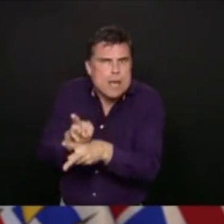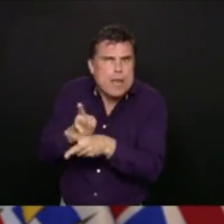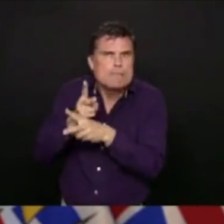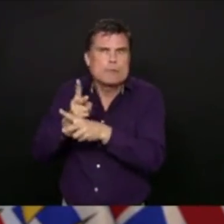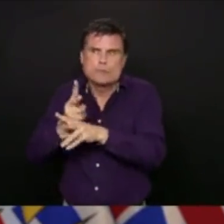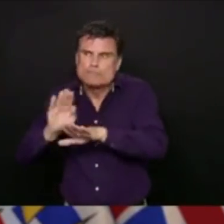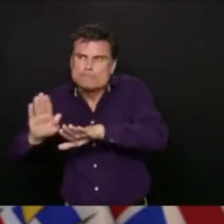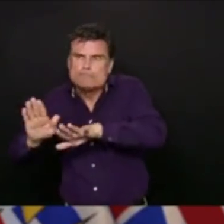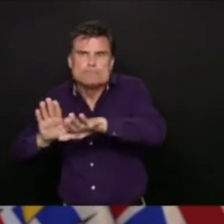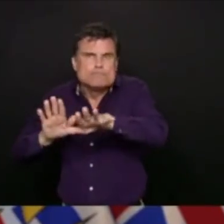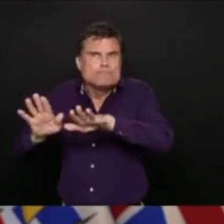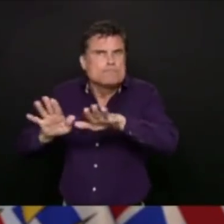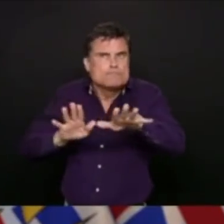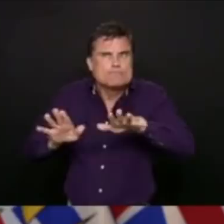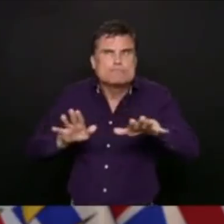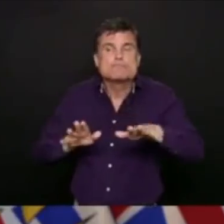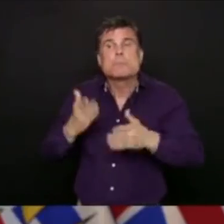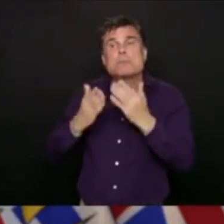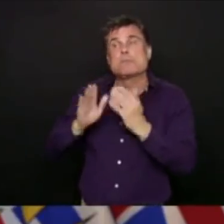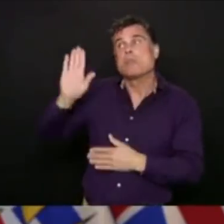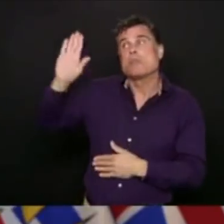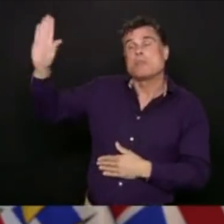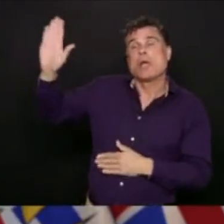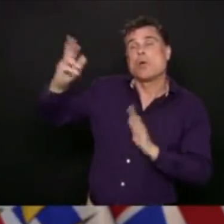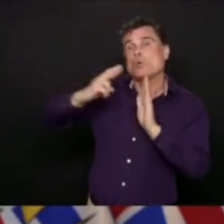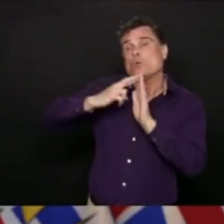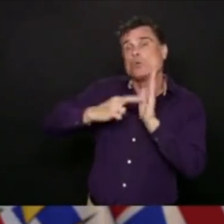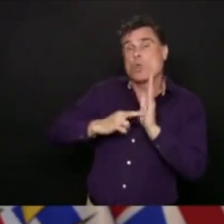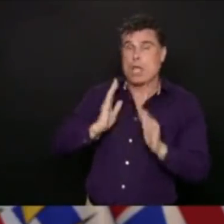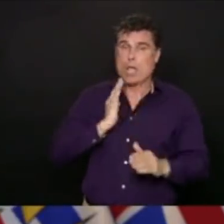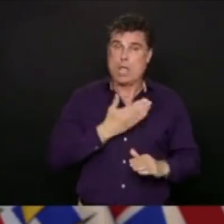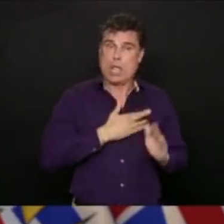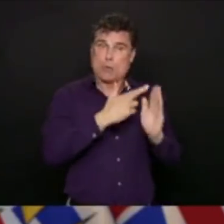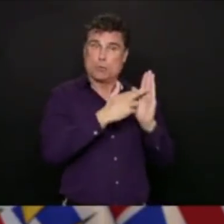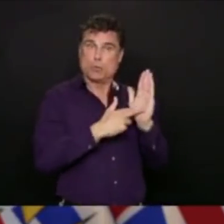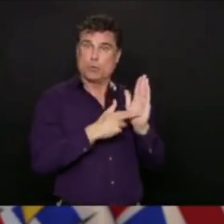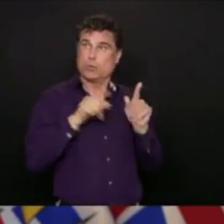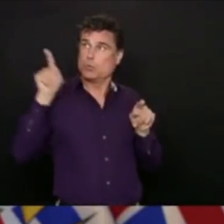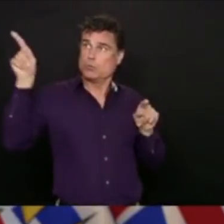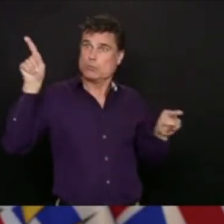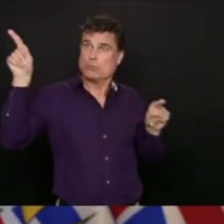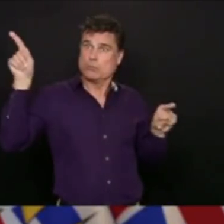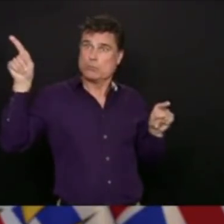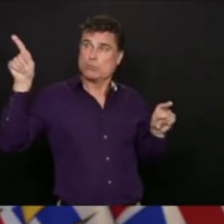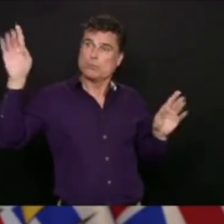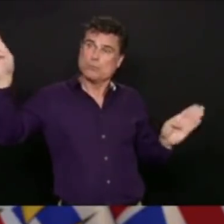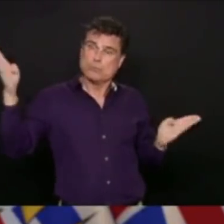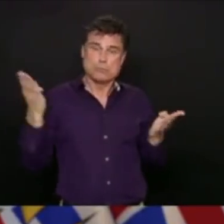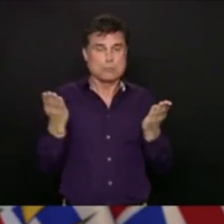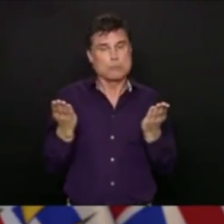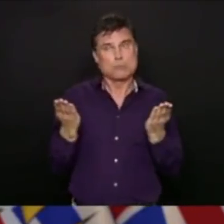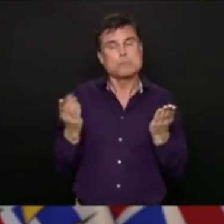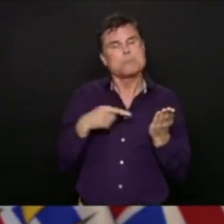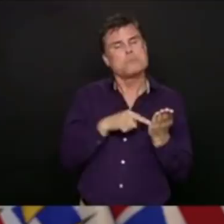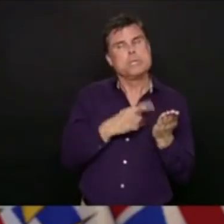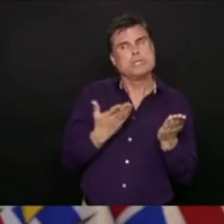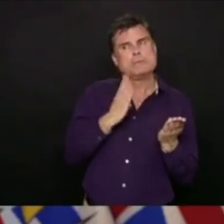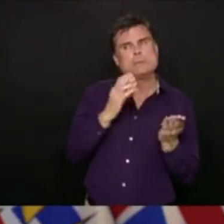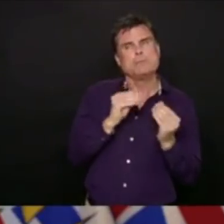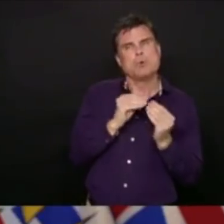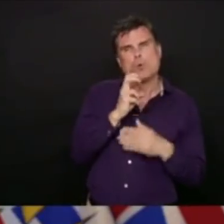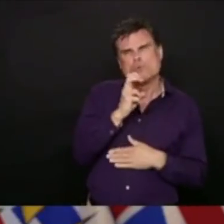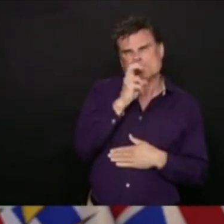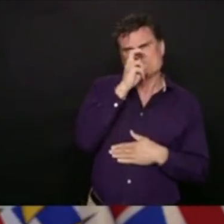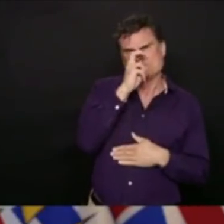extreme or to the extent that we have here. But a lot of what we have done is very similar than Sweden. I will say that the